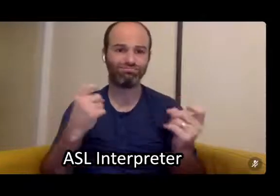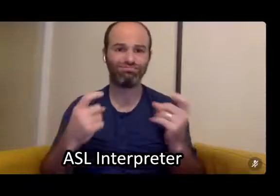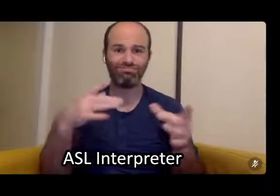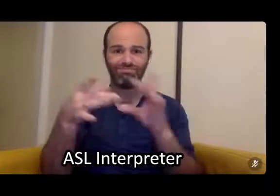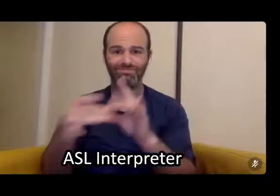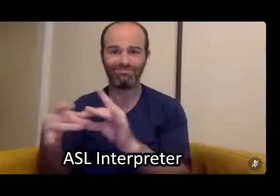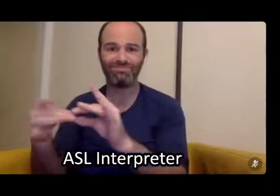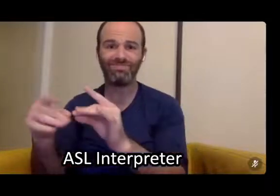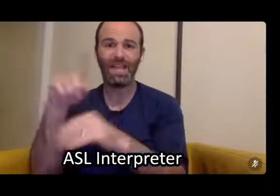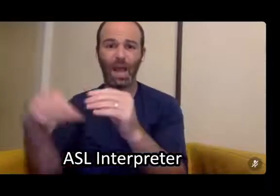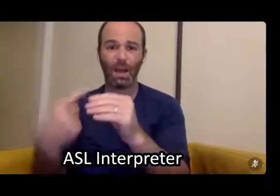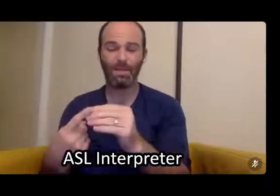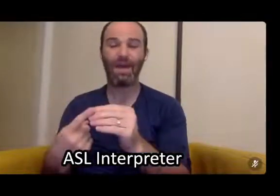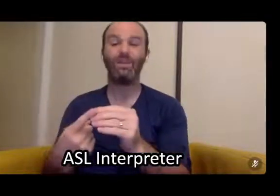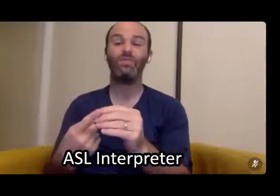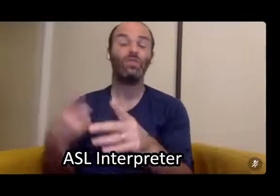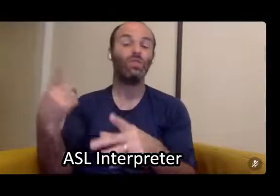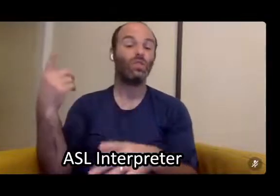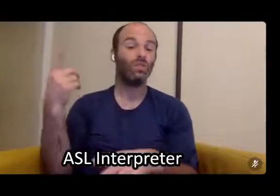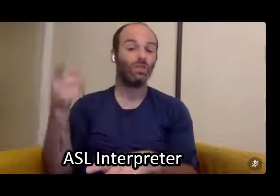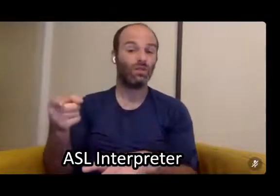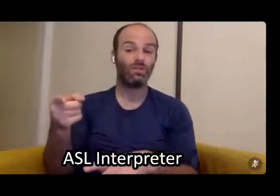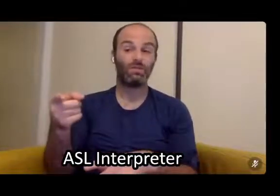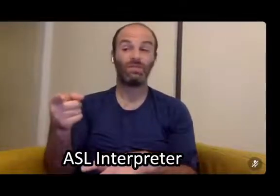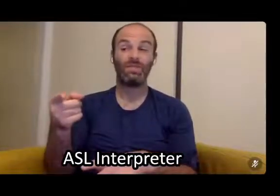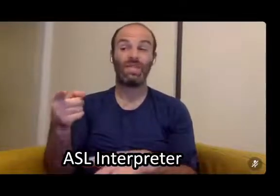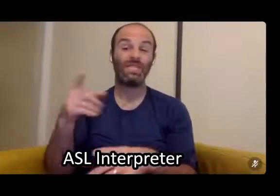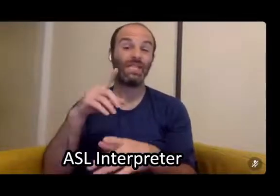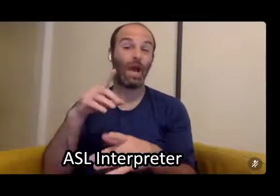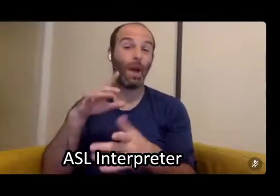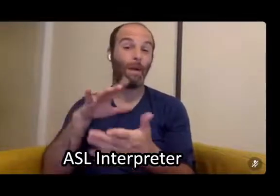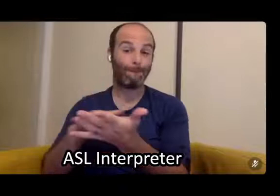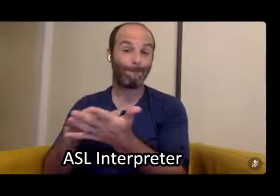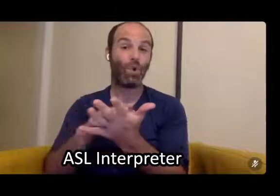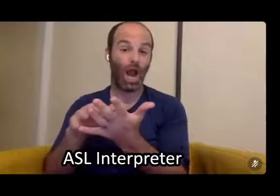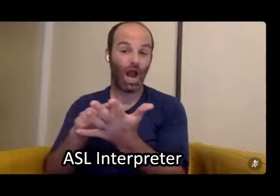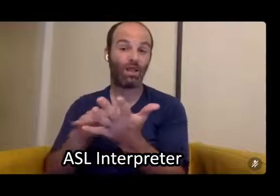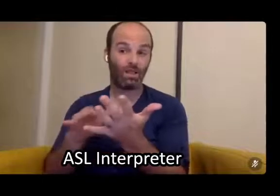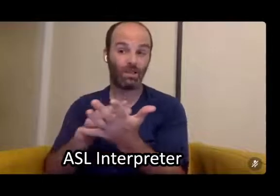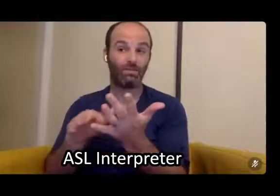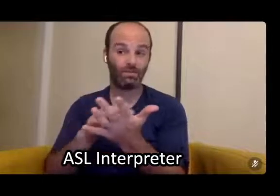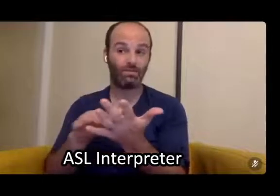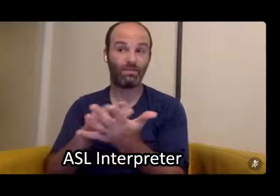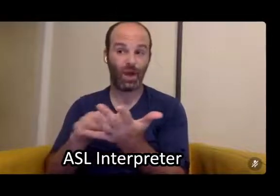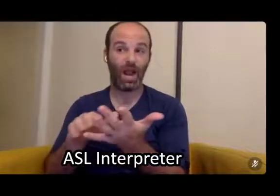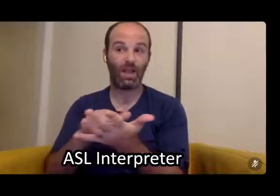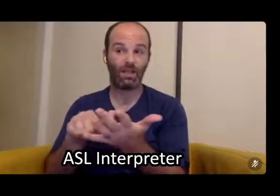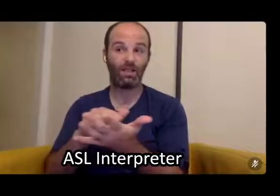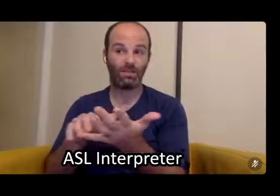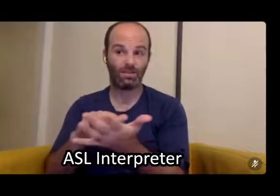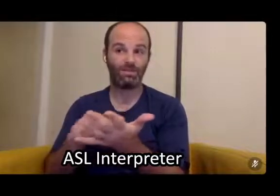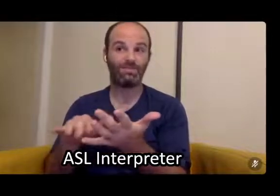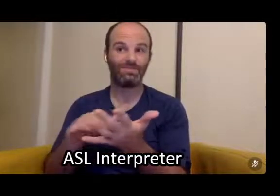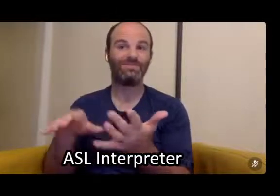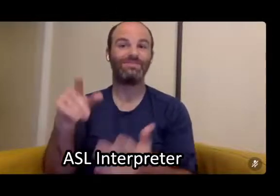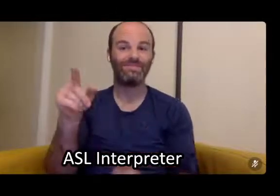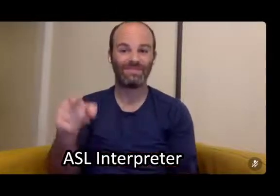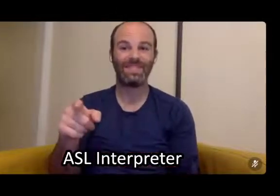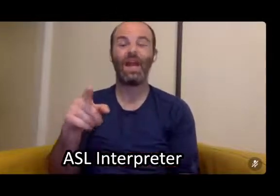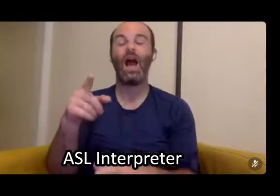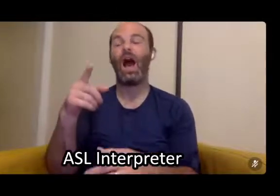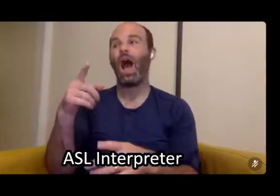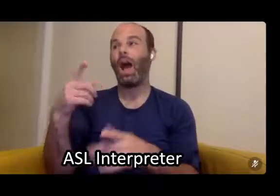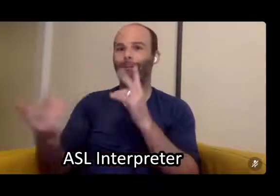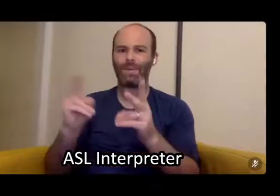read Braille, which people be like, oh my God, you guys are blind and visually impaired, you don't read Braille? No, we don't. We're